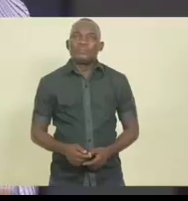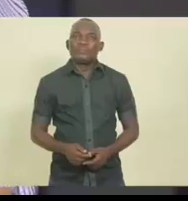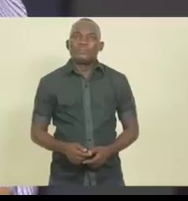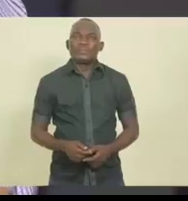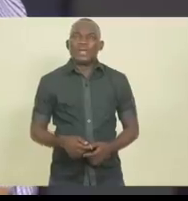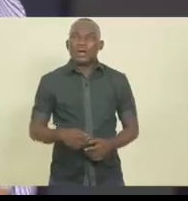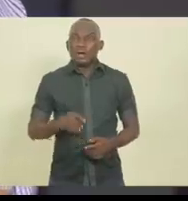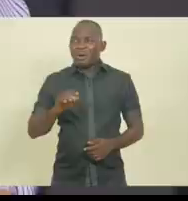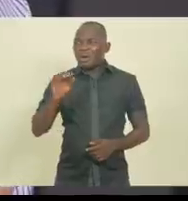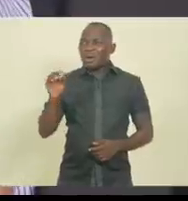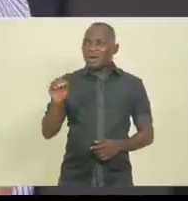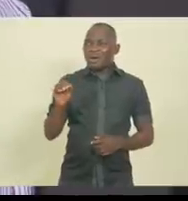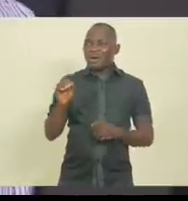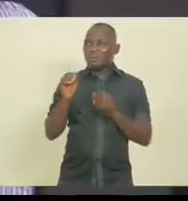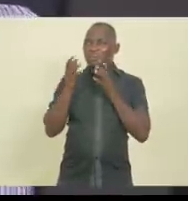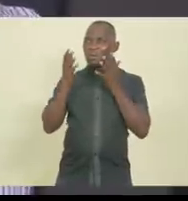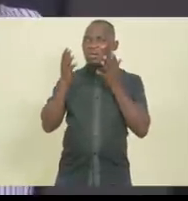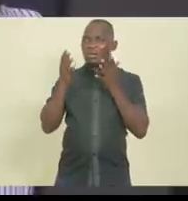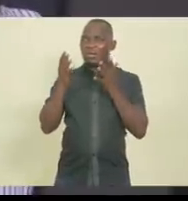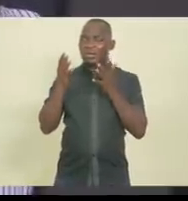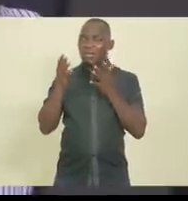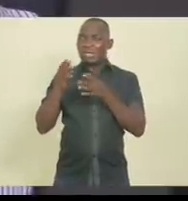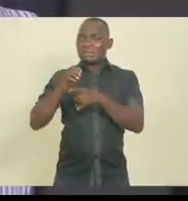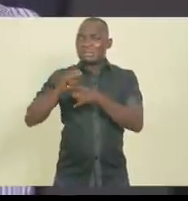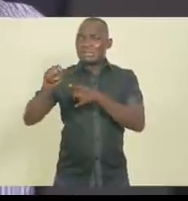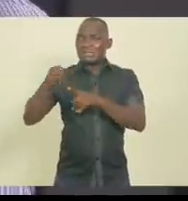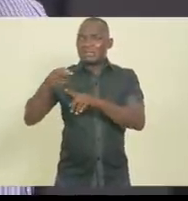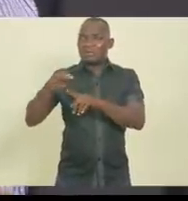Oh my God! We just got a mail from Jumbo.